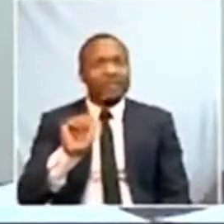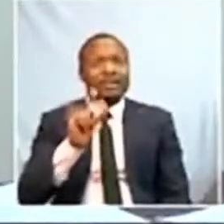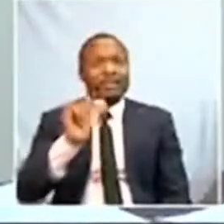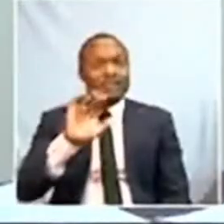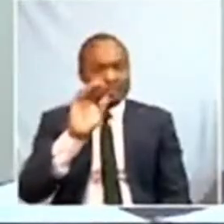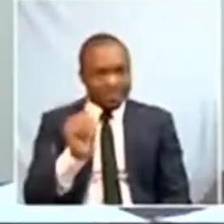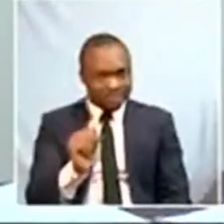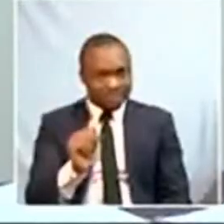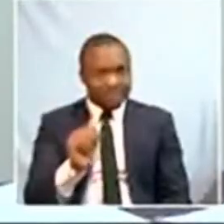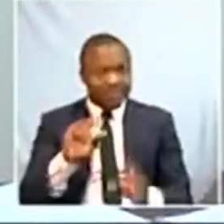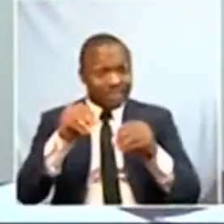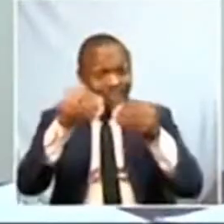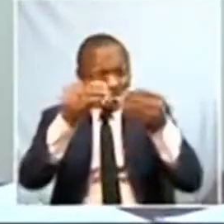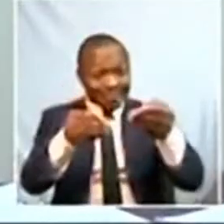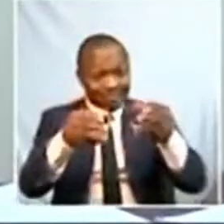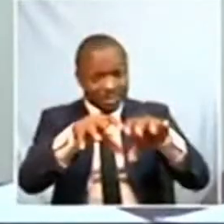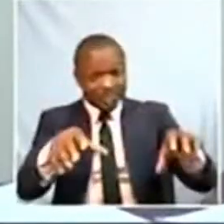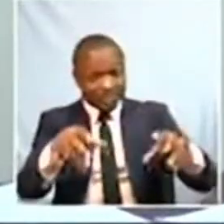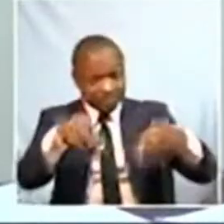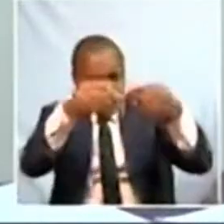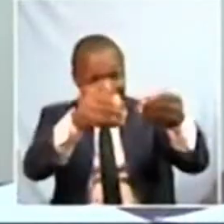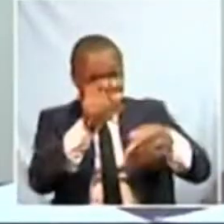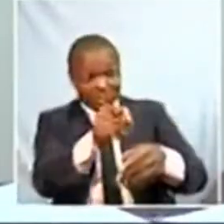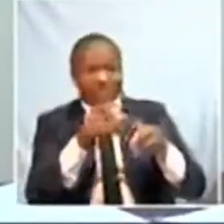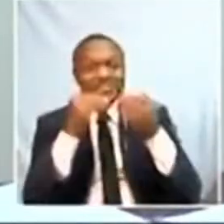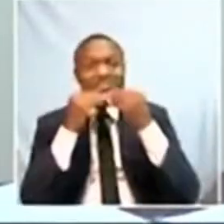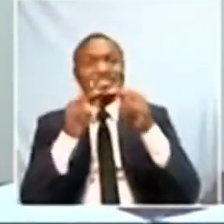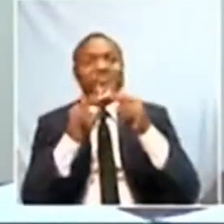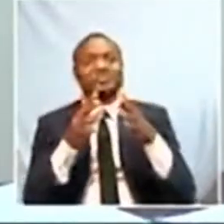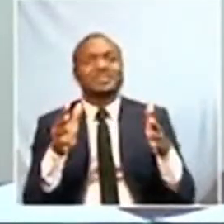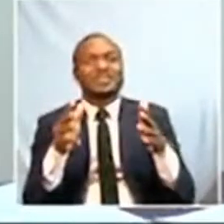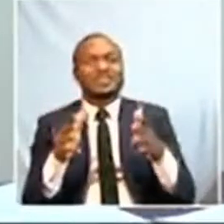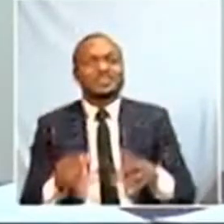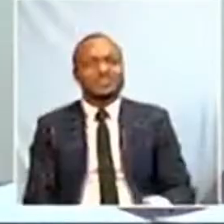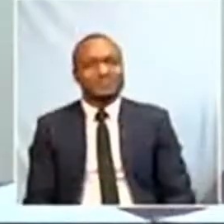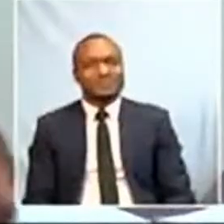I'm surrendering your children to you, sir. Thank you very much.